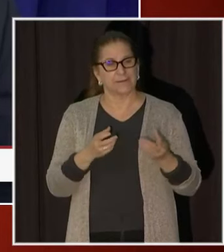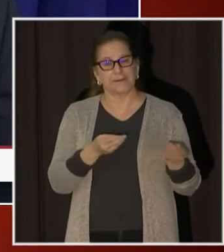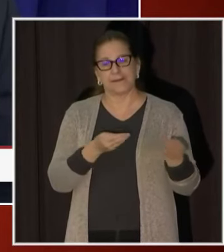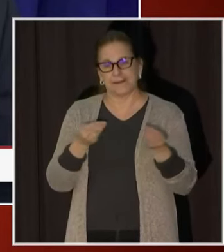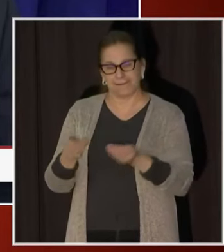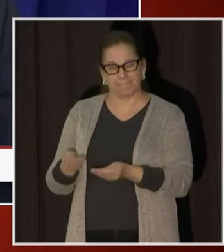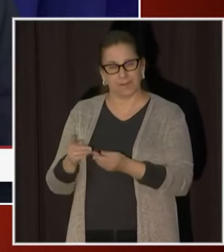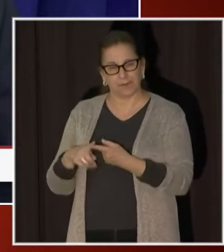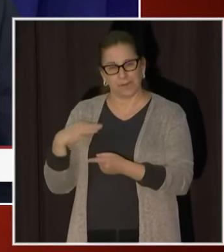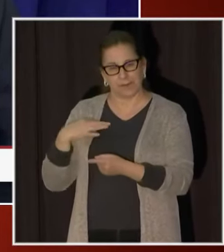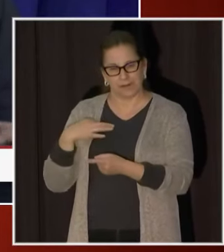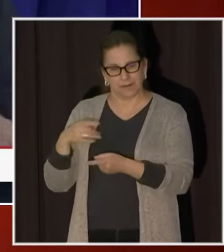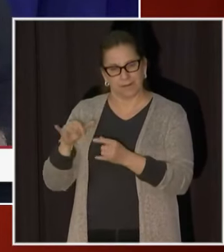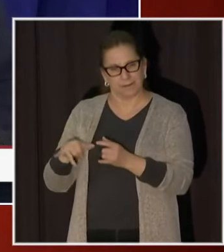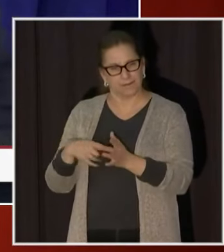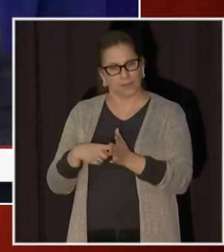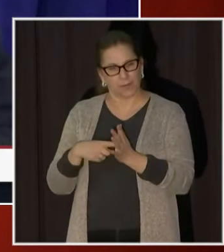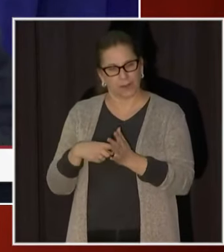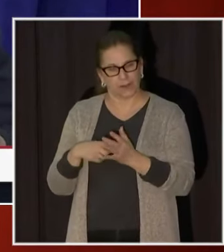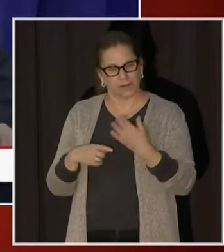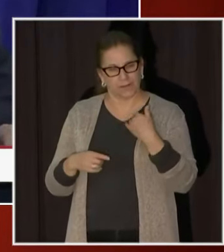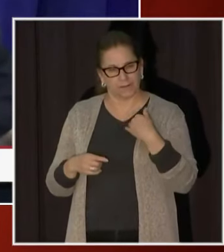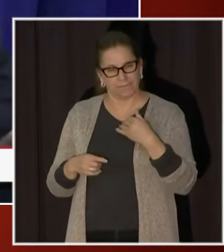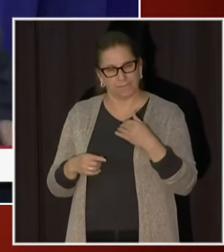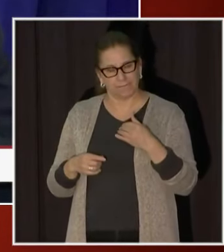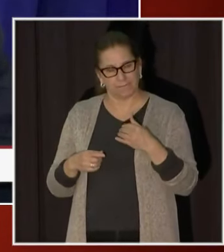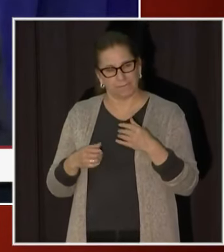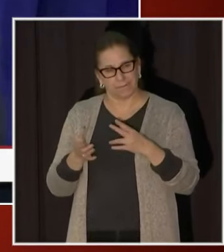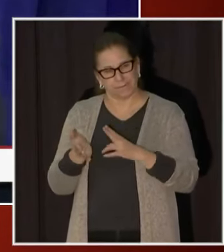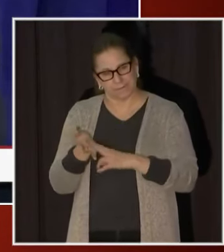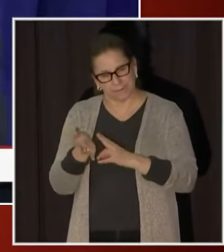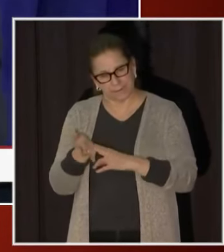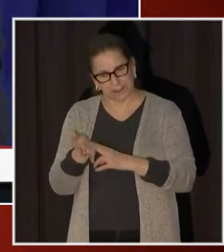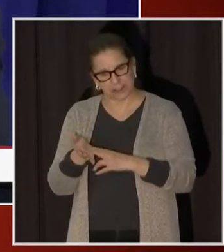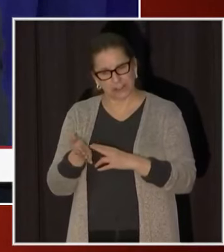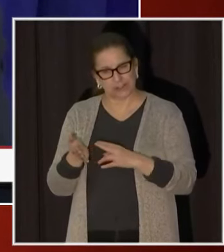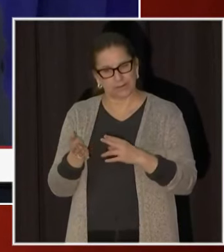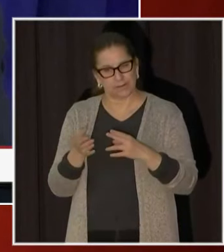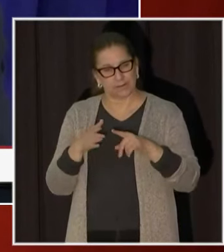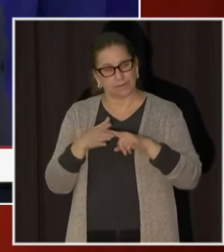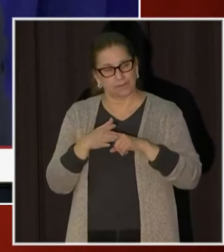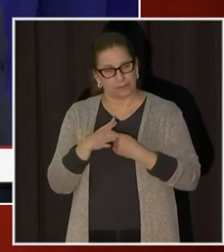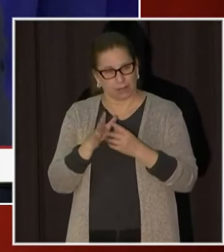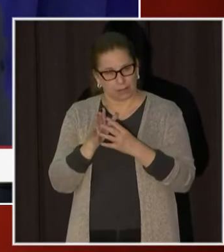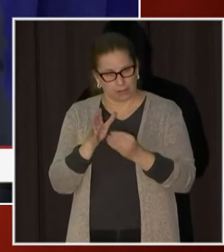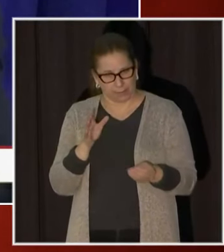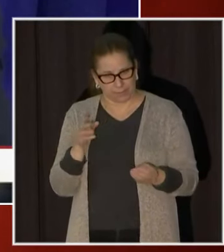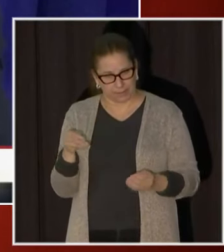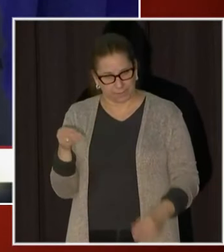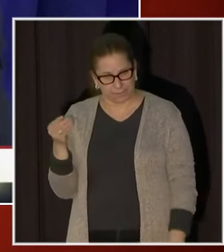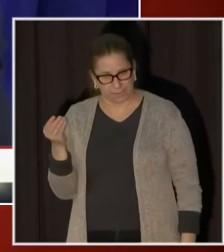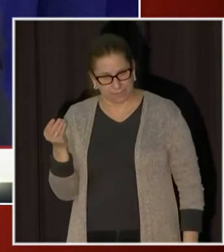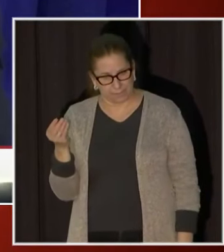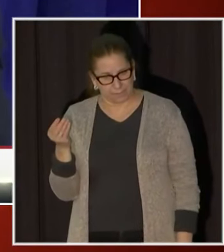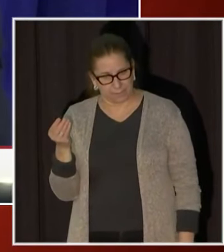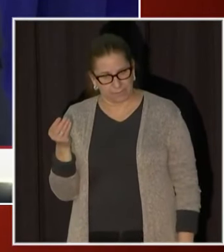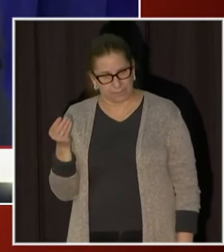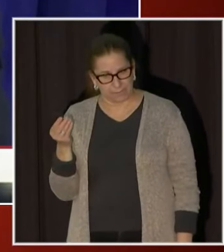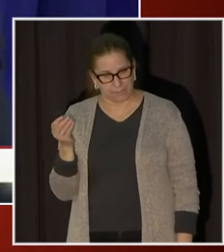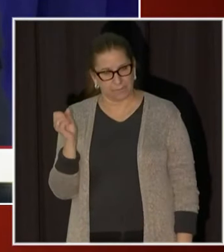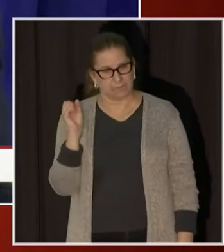the petition circulator to retain the original copies prior to them being